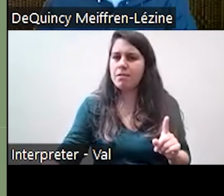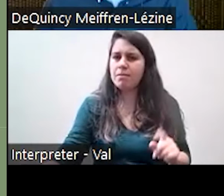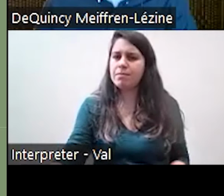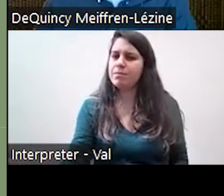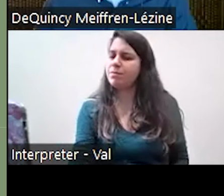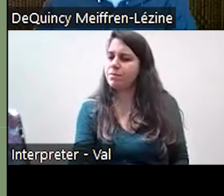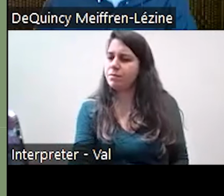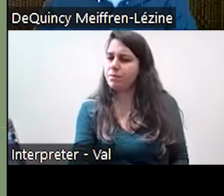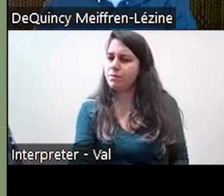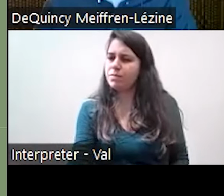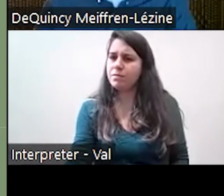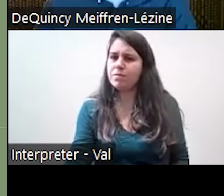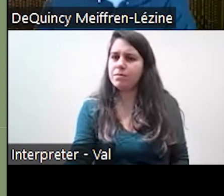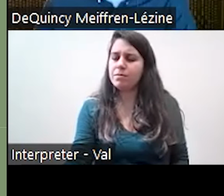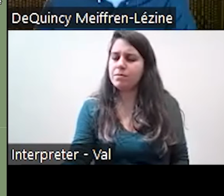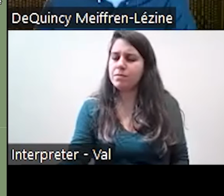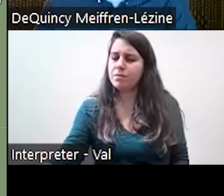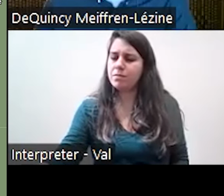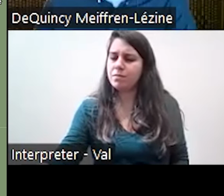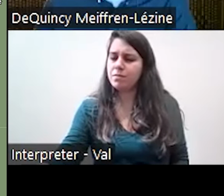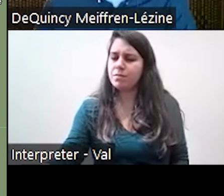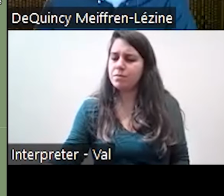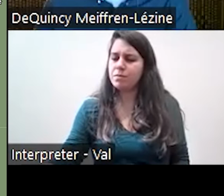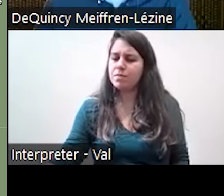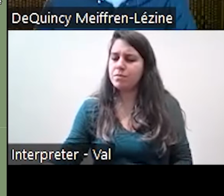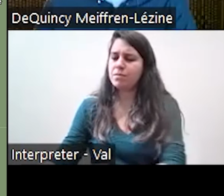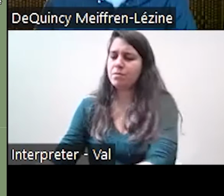person then has some